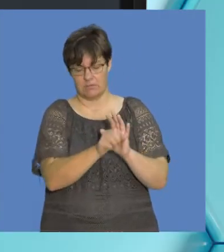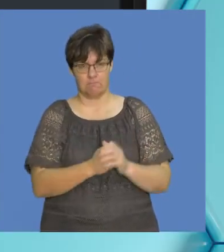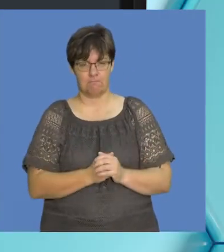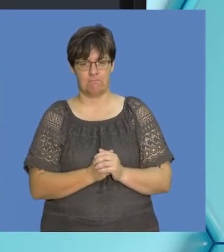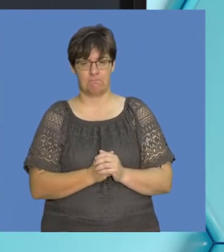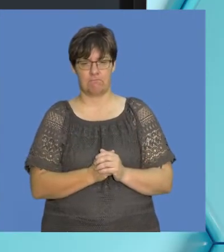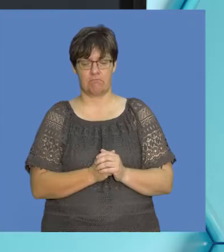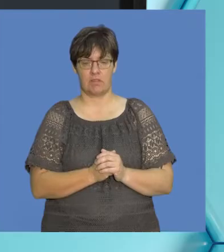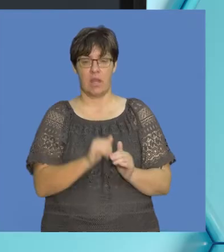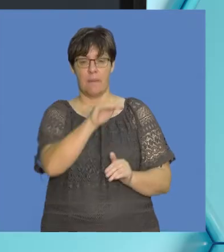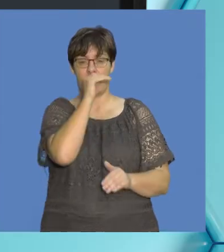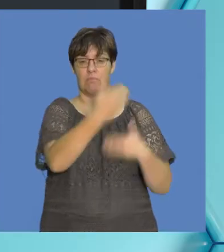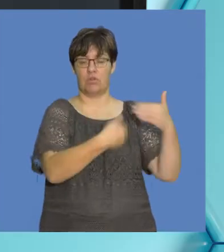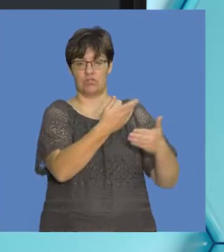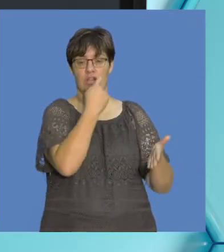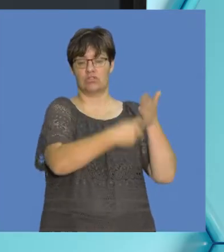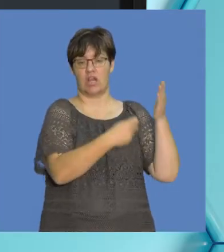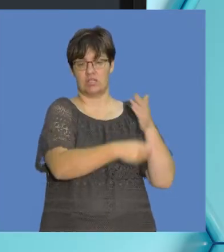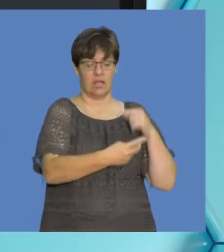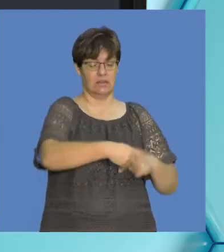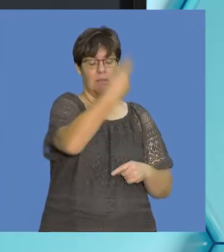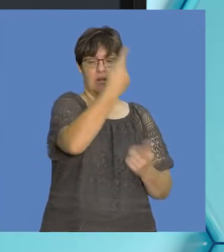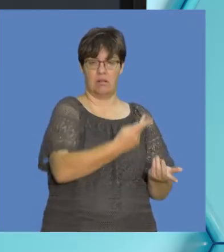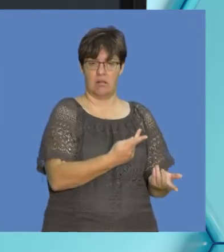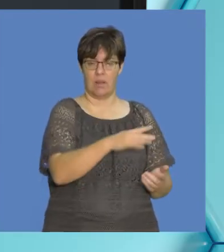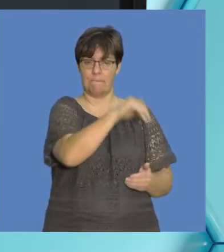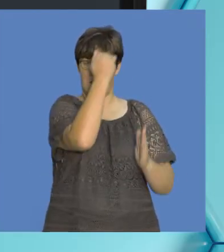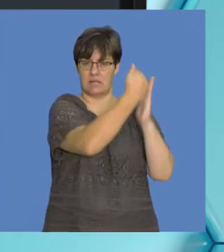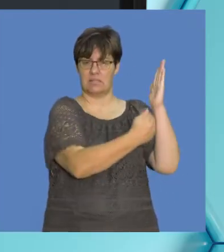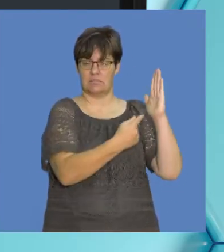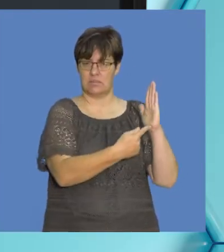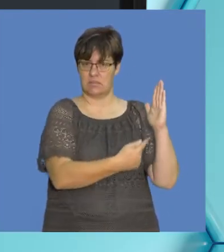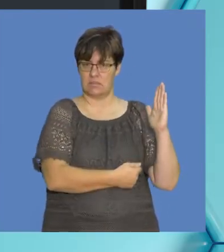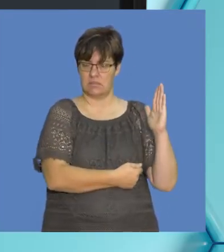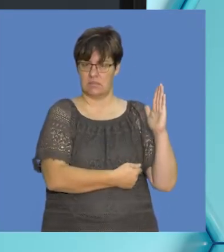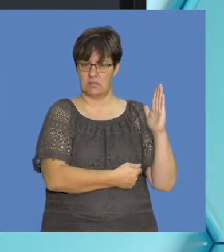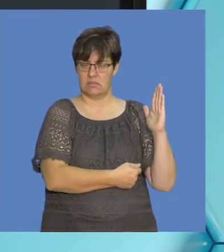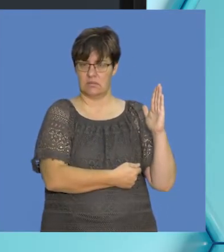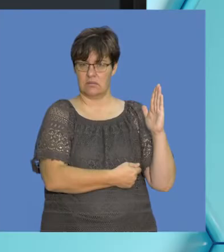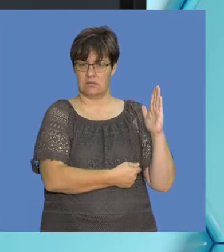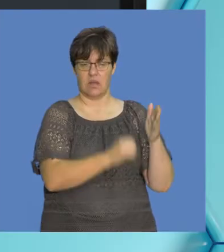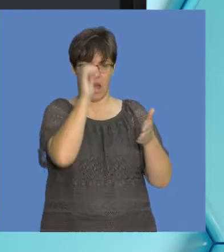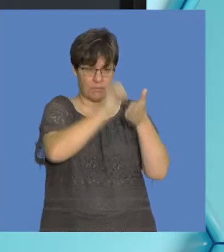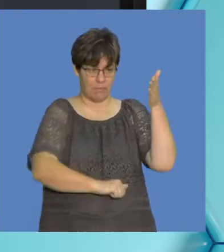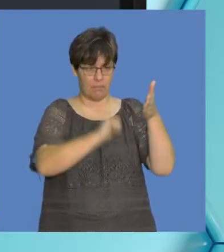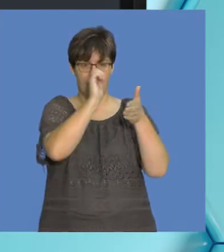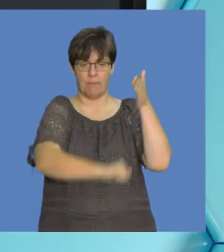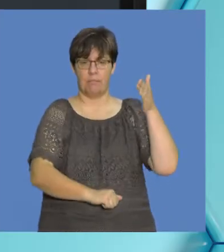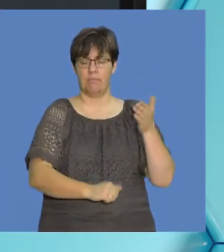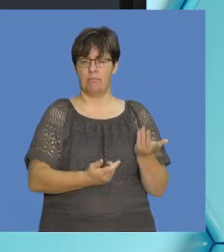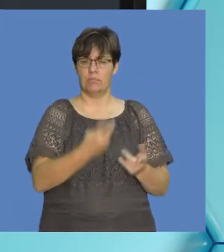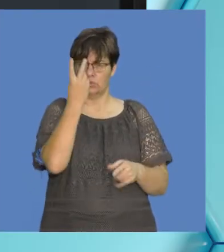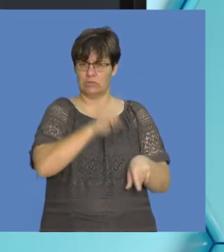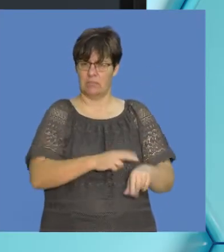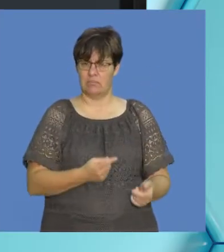the bank processed the bank charges twice on the bank statement. That means they debited your accounts 2